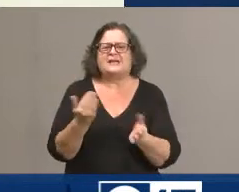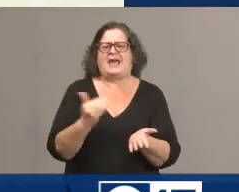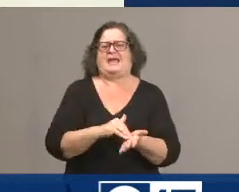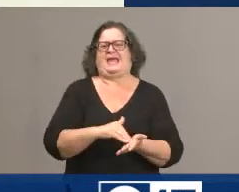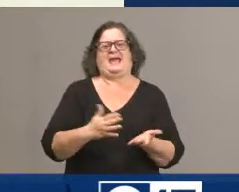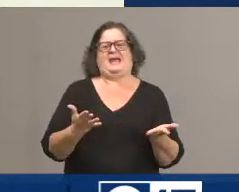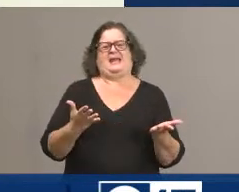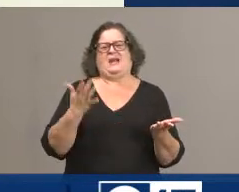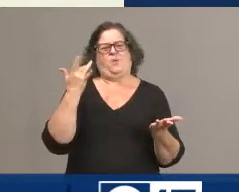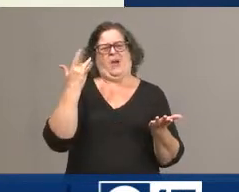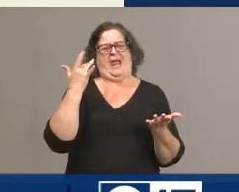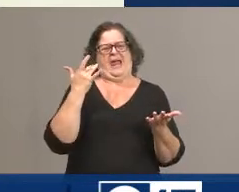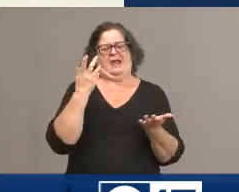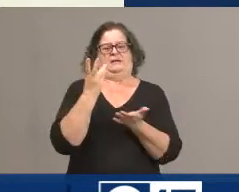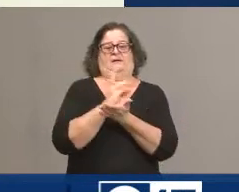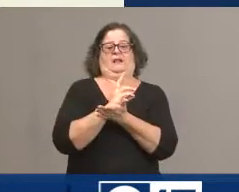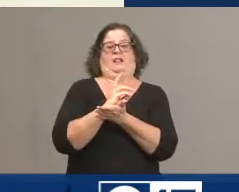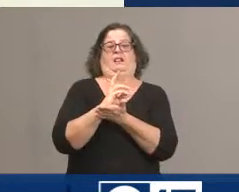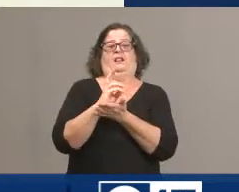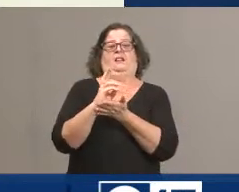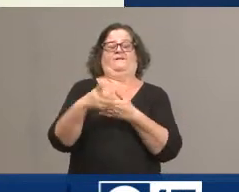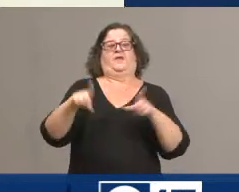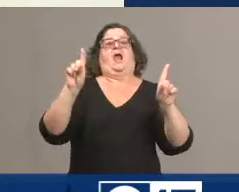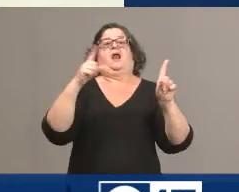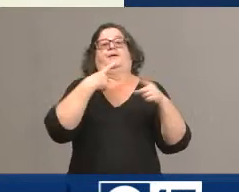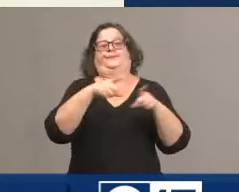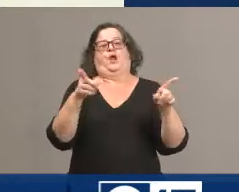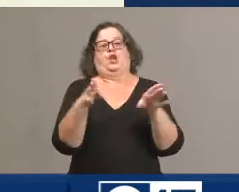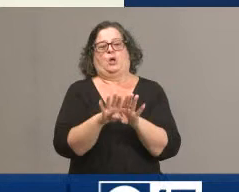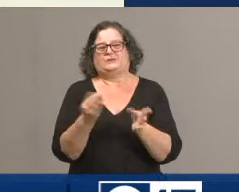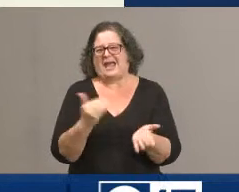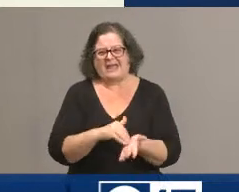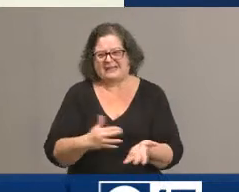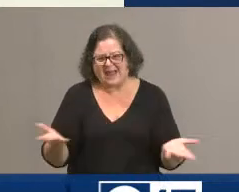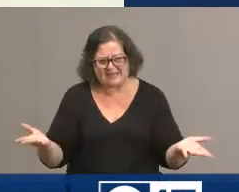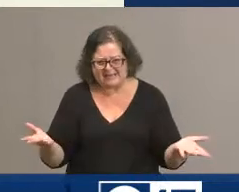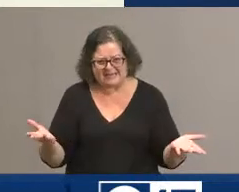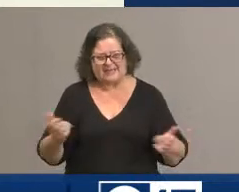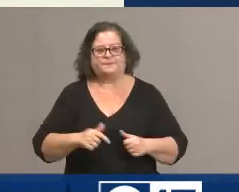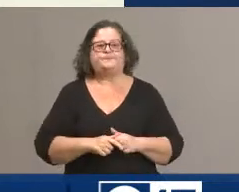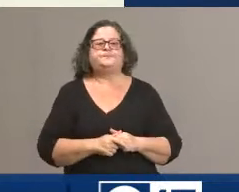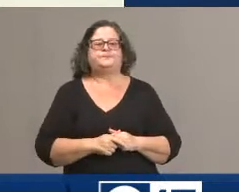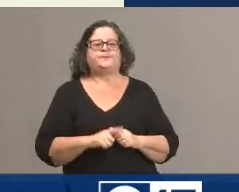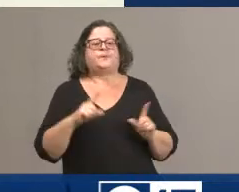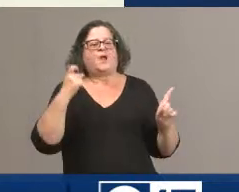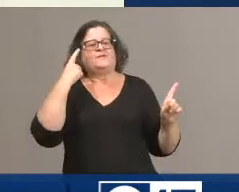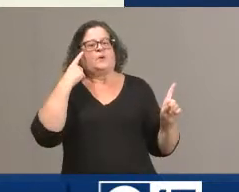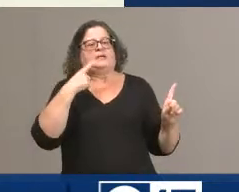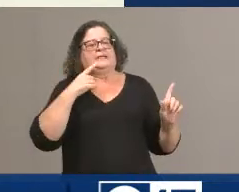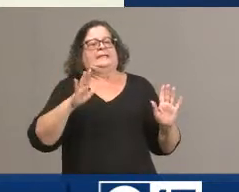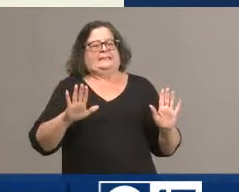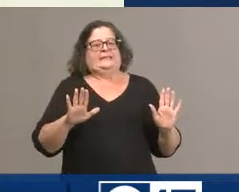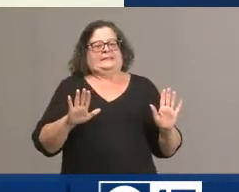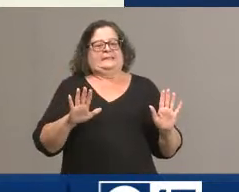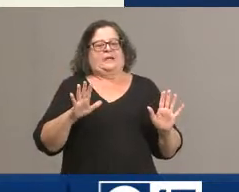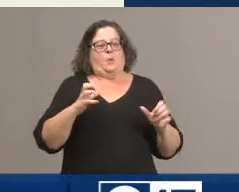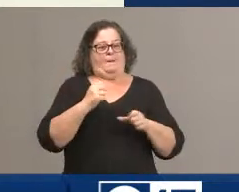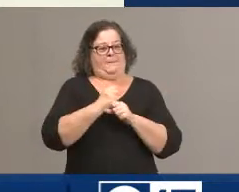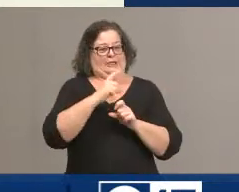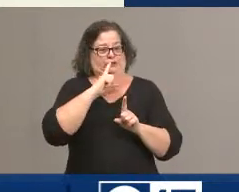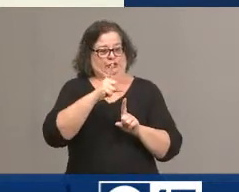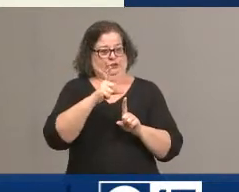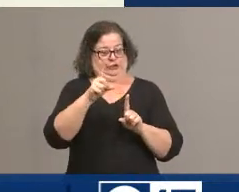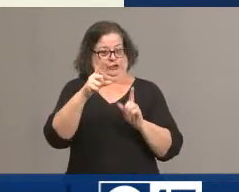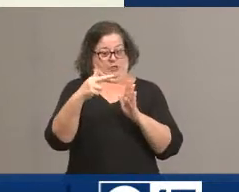guidance. We do want to open our economy. We just want it to be safe, and we want it to